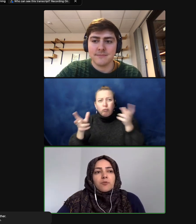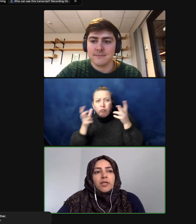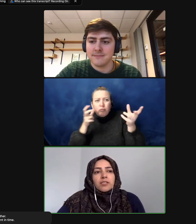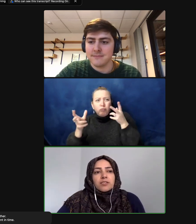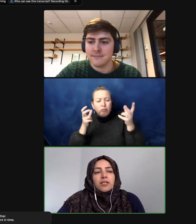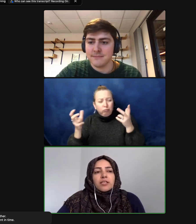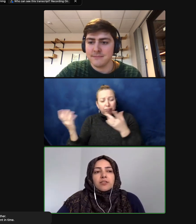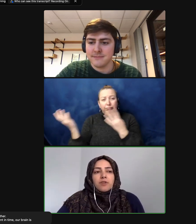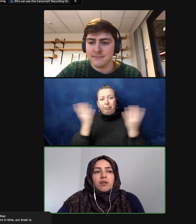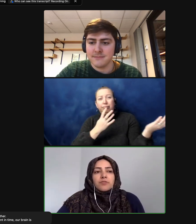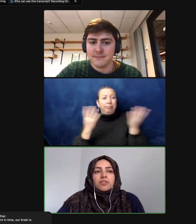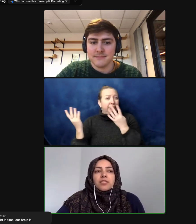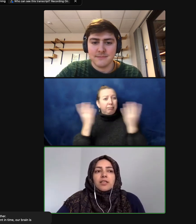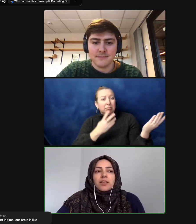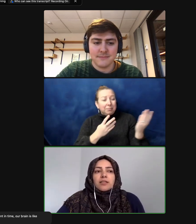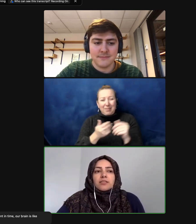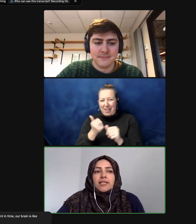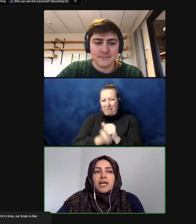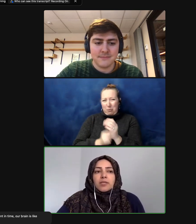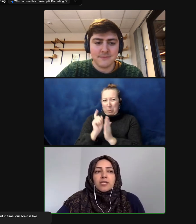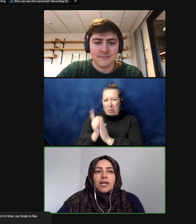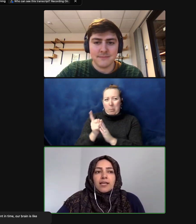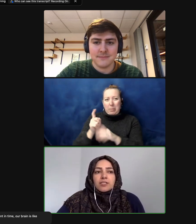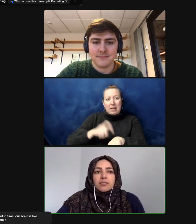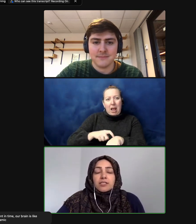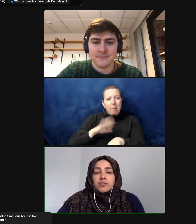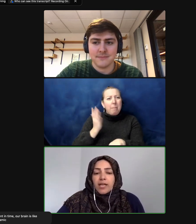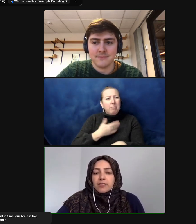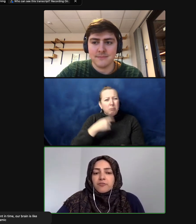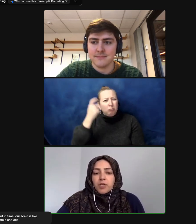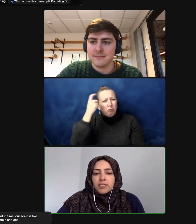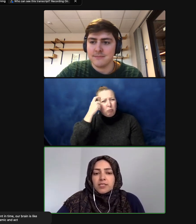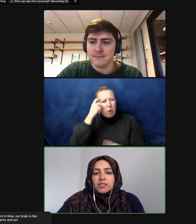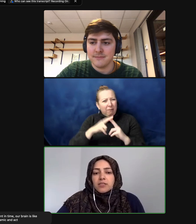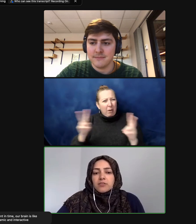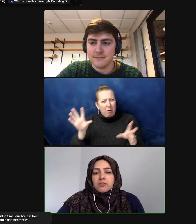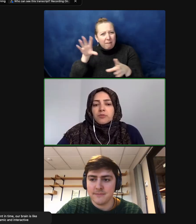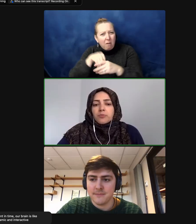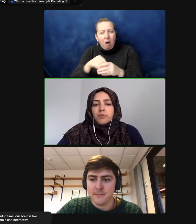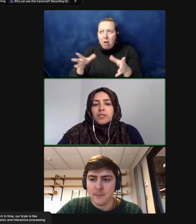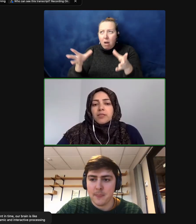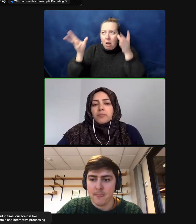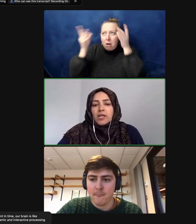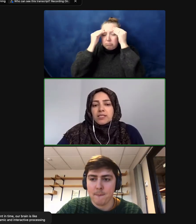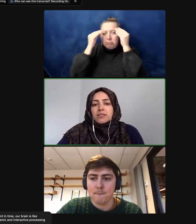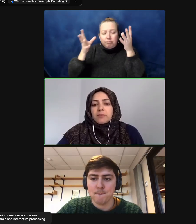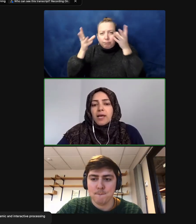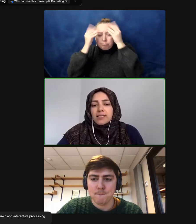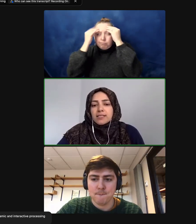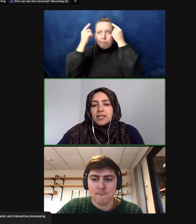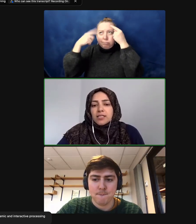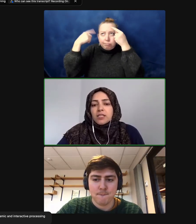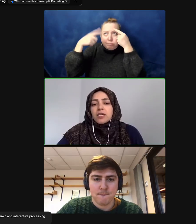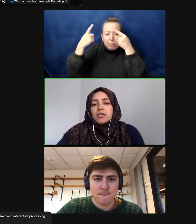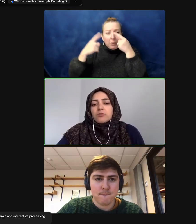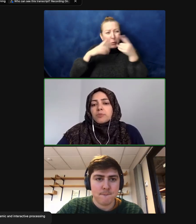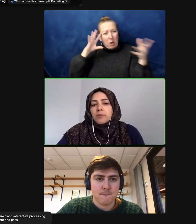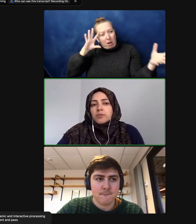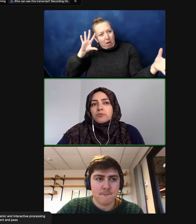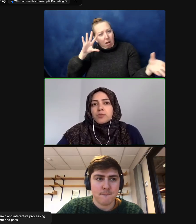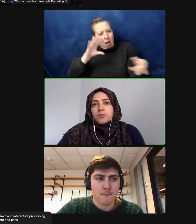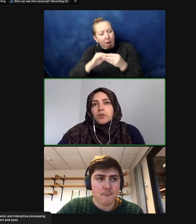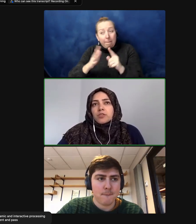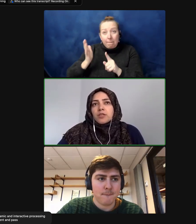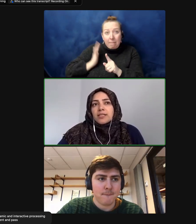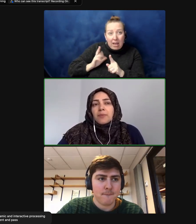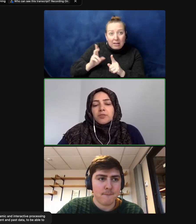time, our brain is involved in dynamic and interactive processing to bring the present and past data to be